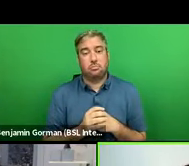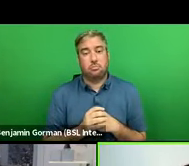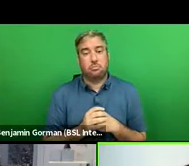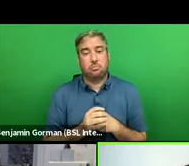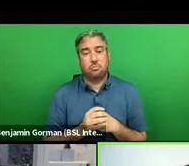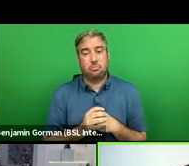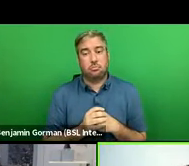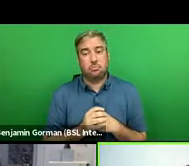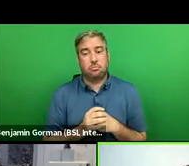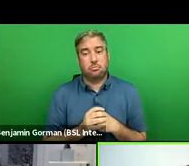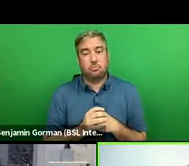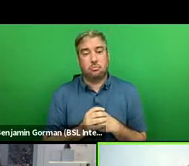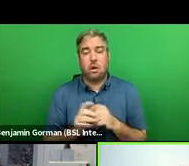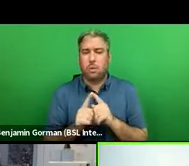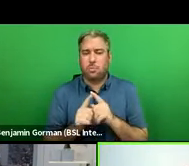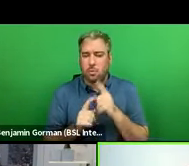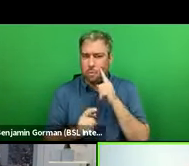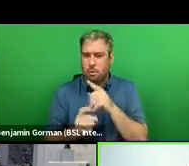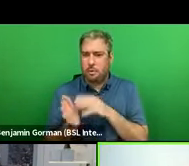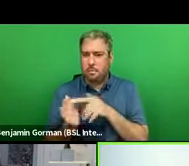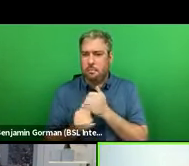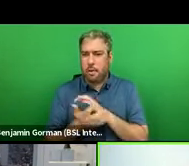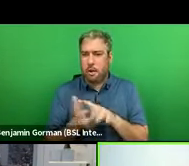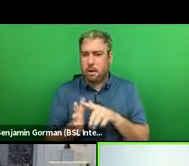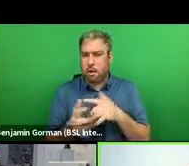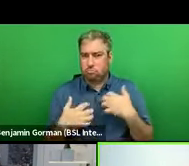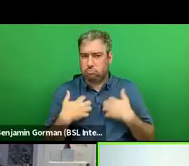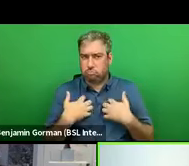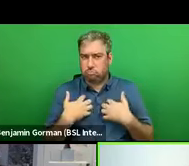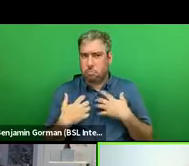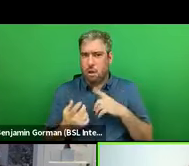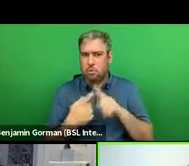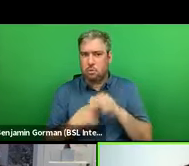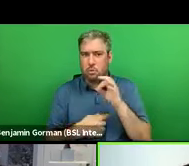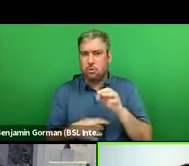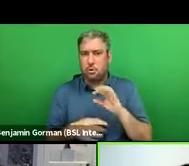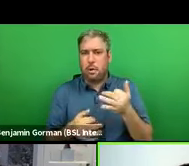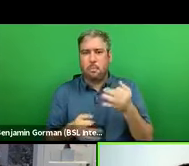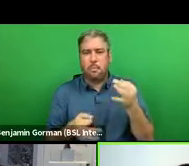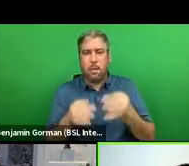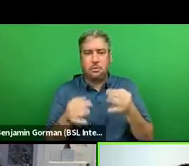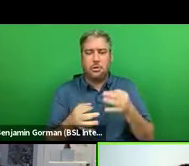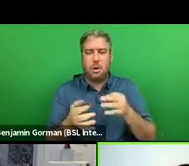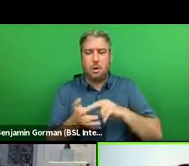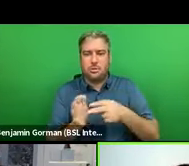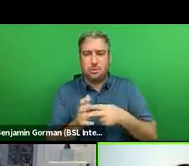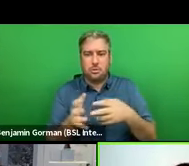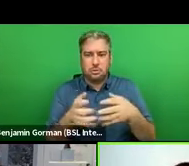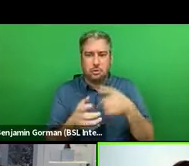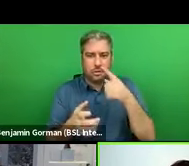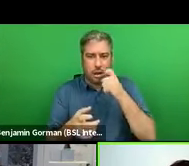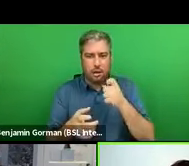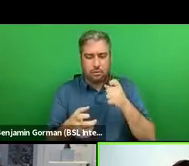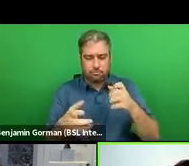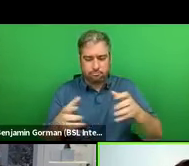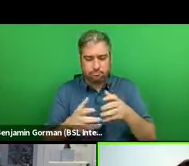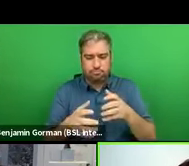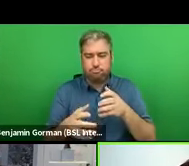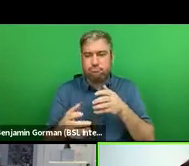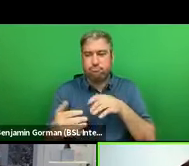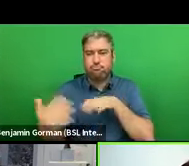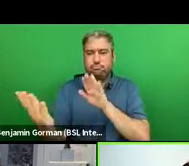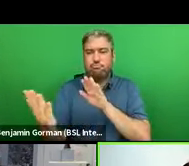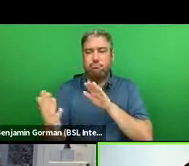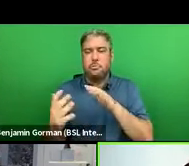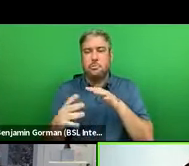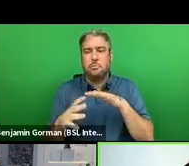together to face the spatial inequality. And the second question, what comes first in terms of trying to reduce inequality? You can all see